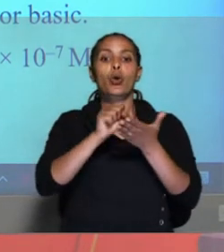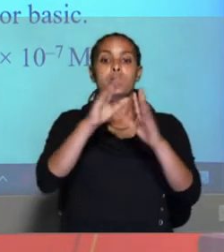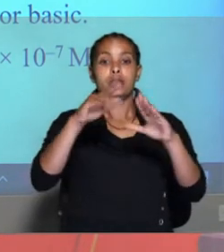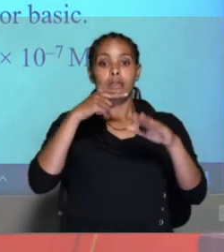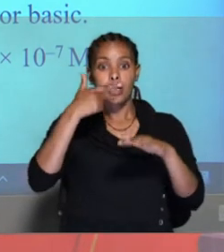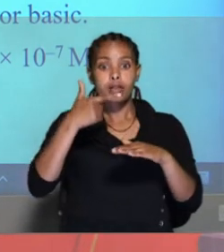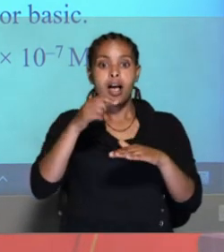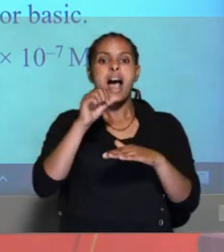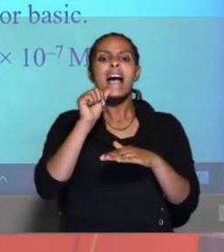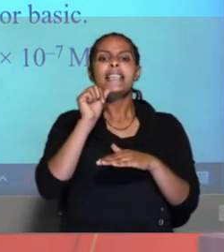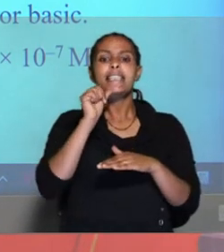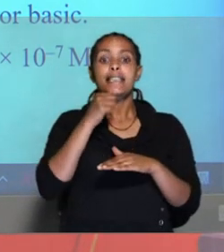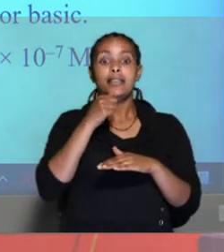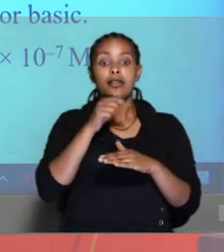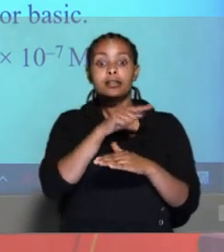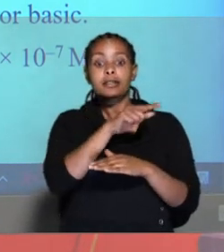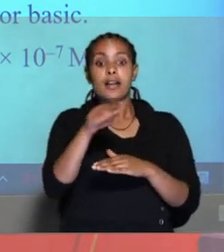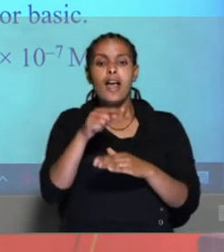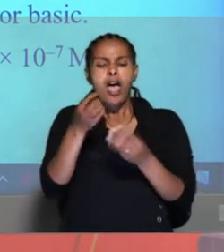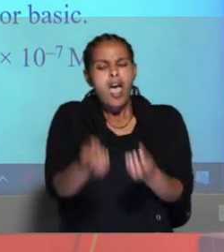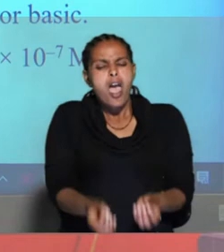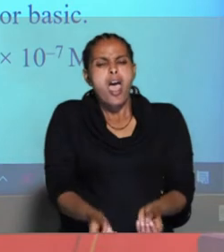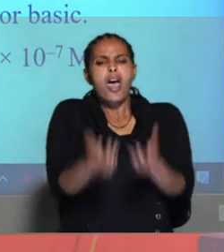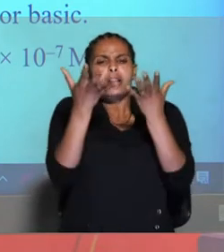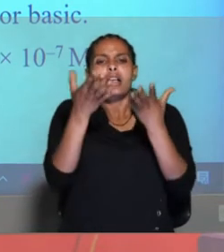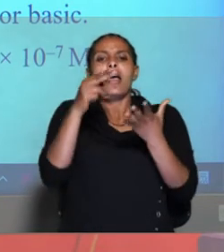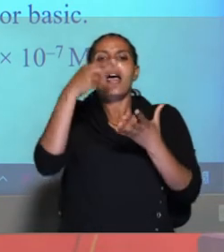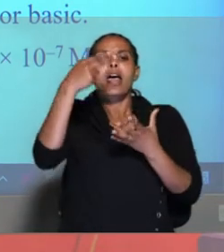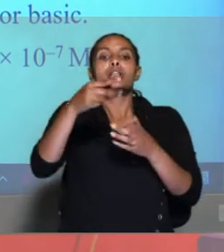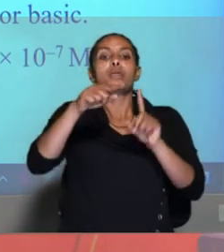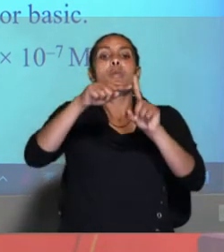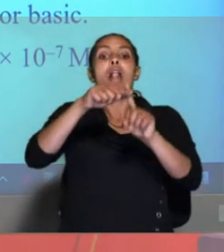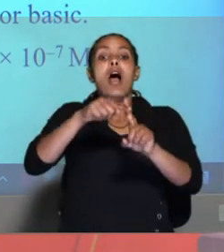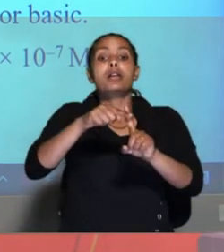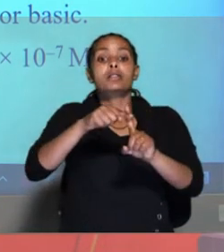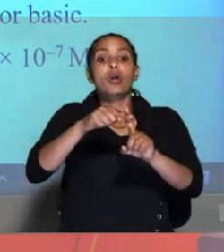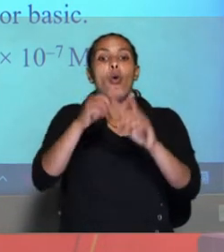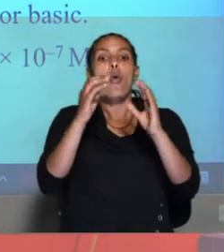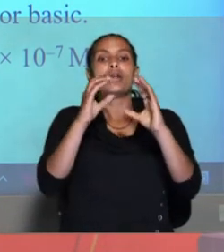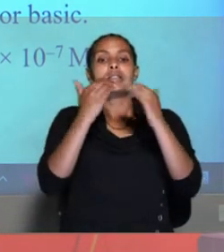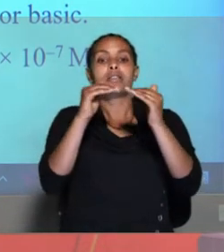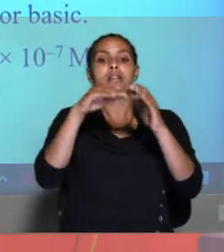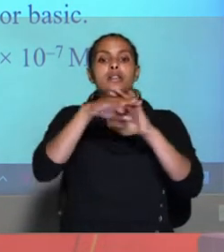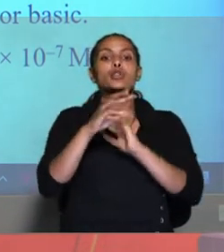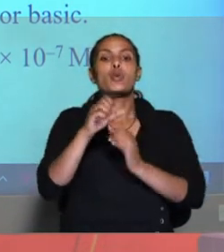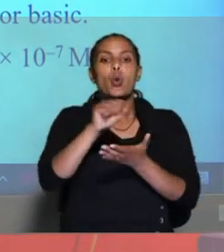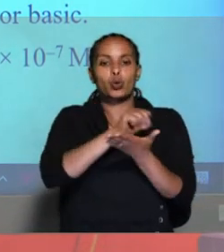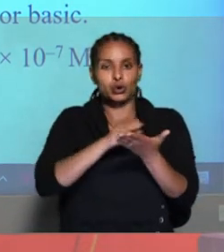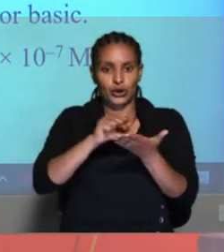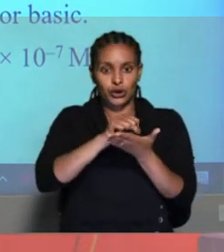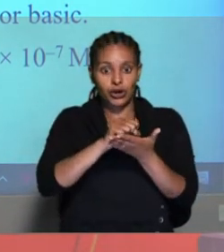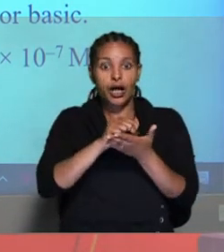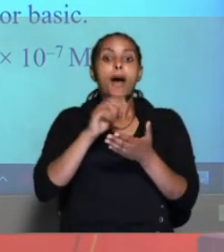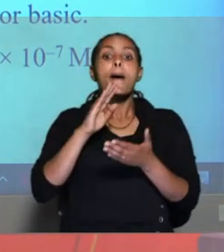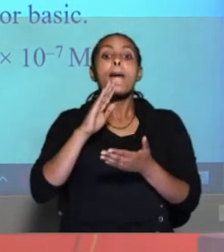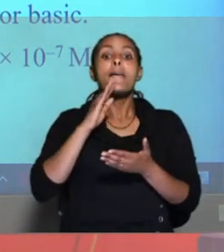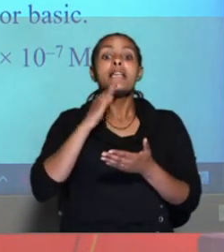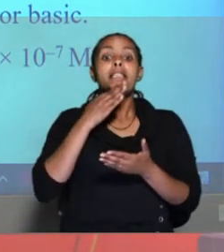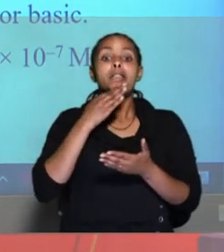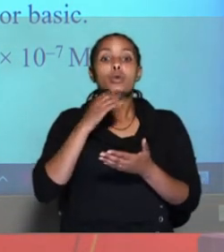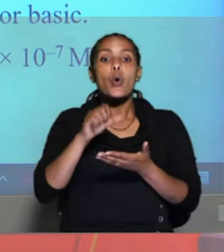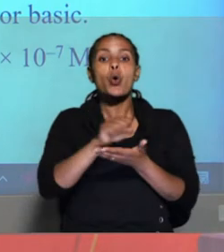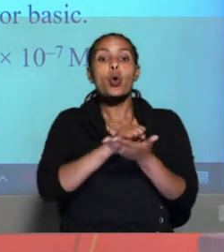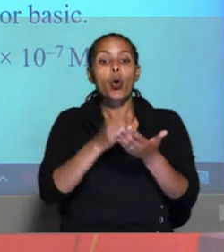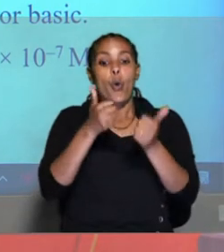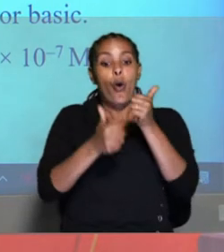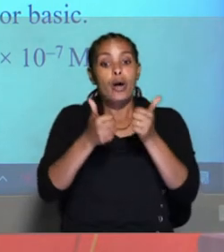be acidic if there is excess H plus concentration in the solution. A basic solution